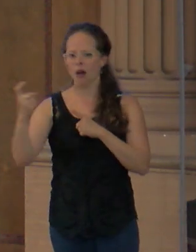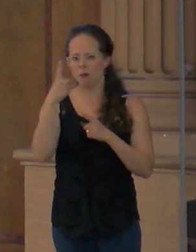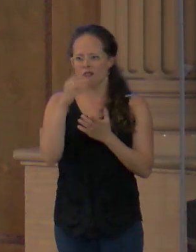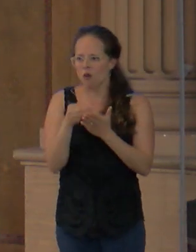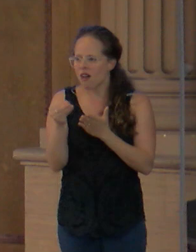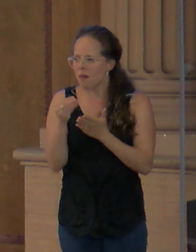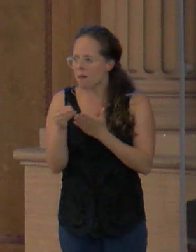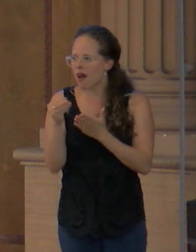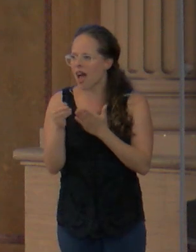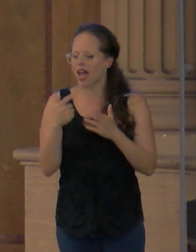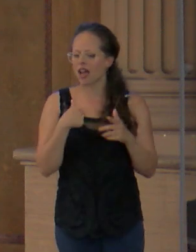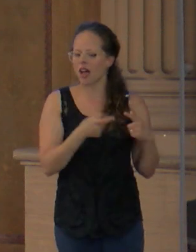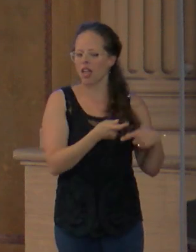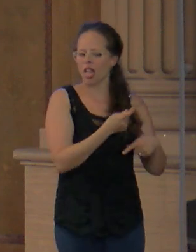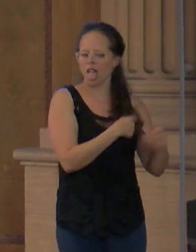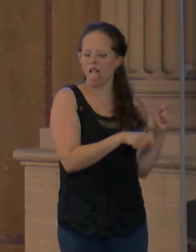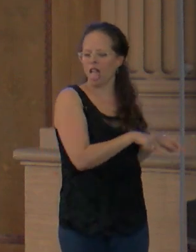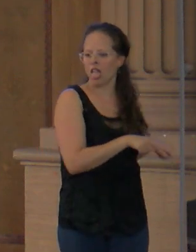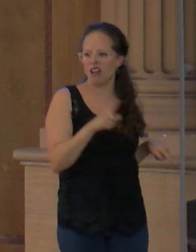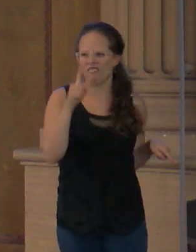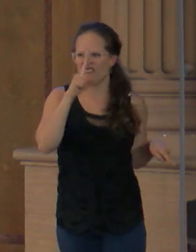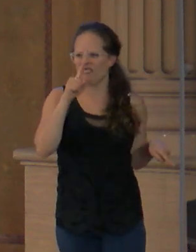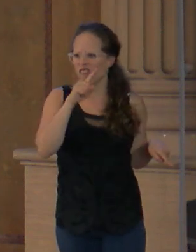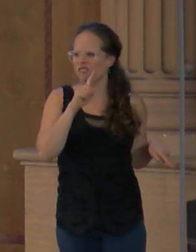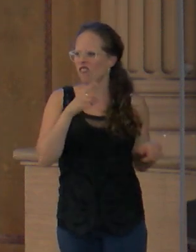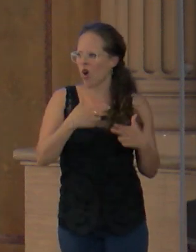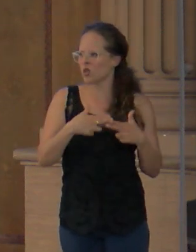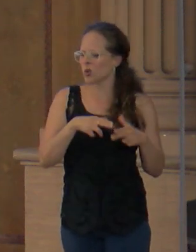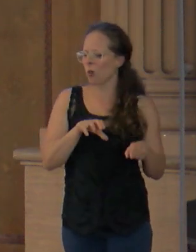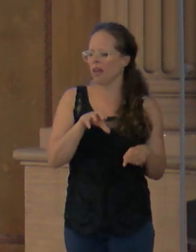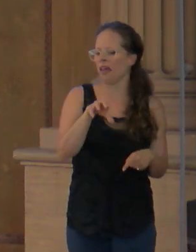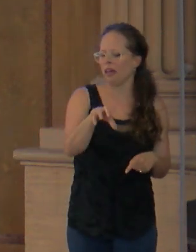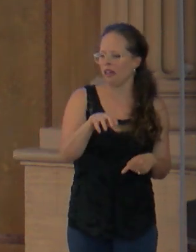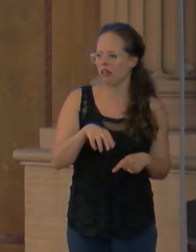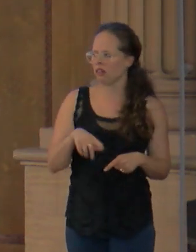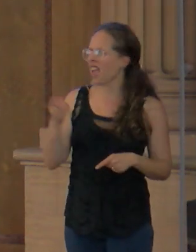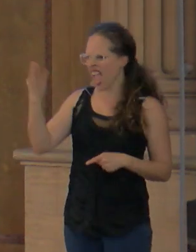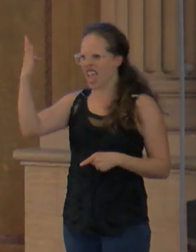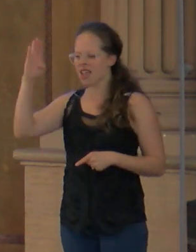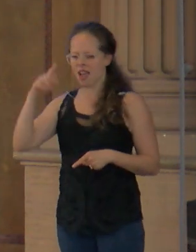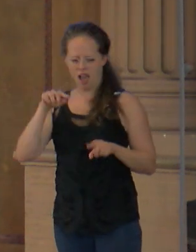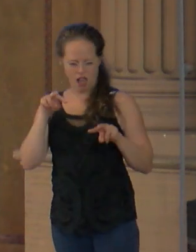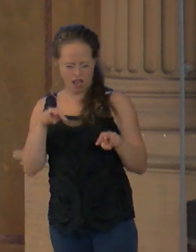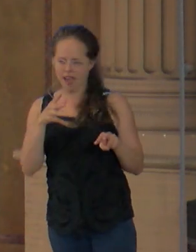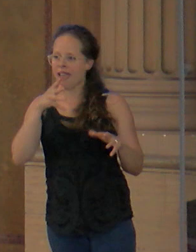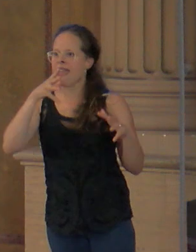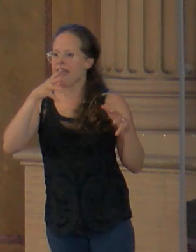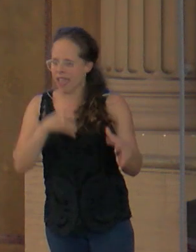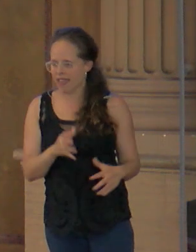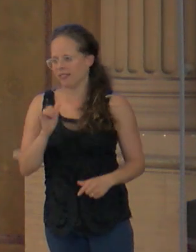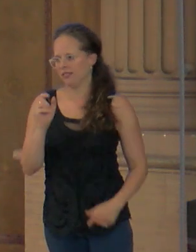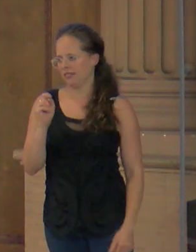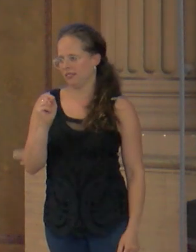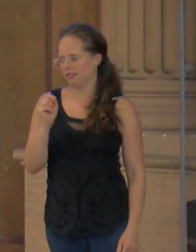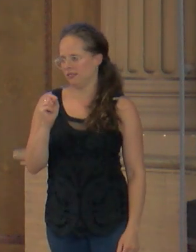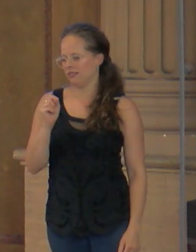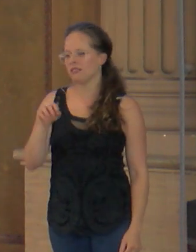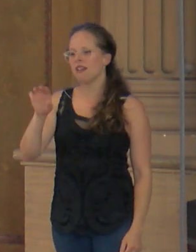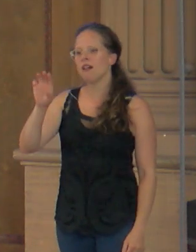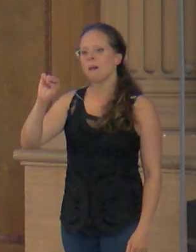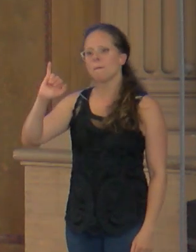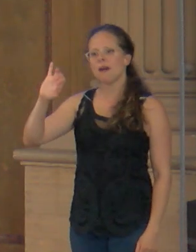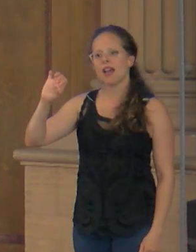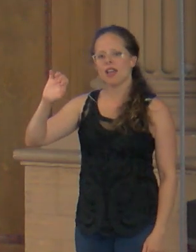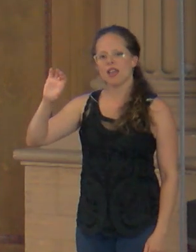dealing is an abomination. It's a hateful thing to God. The prophet Micah echoes this in Micah 6:11. He says, "Shall